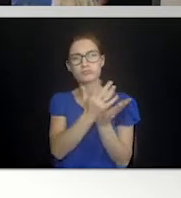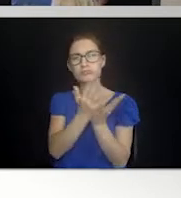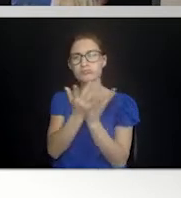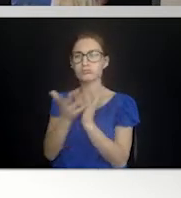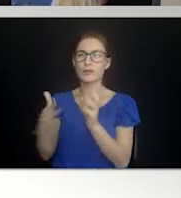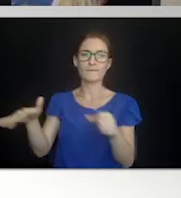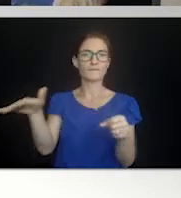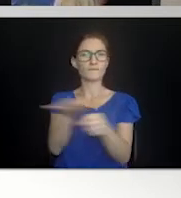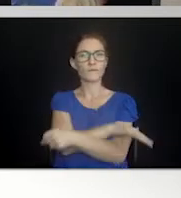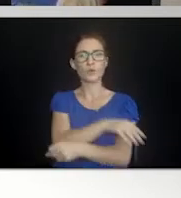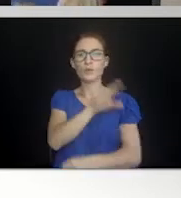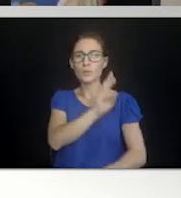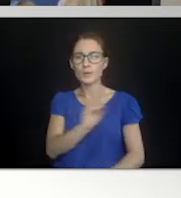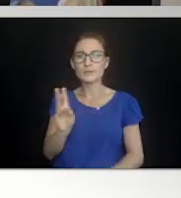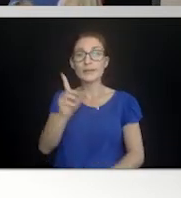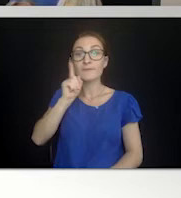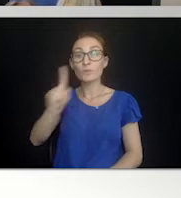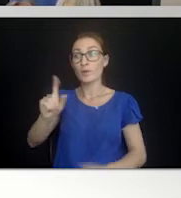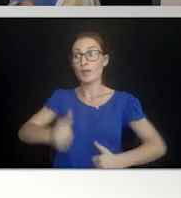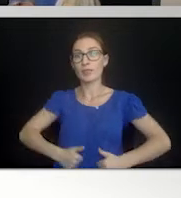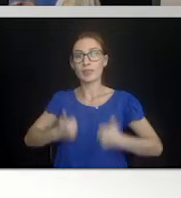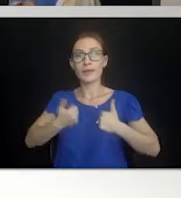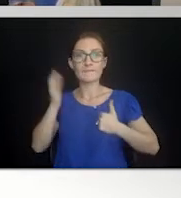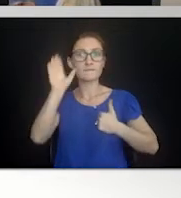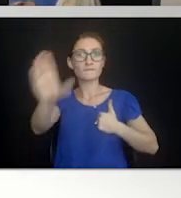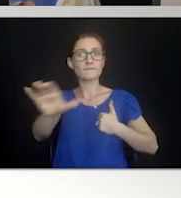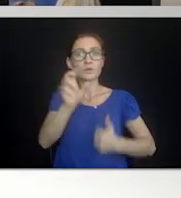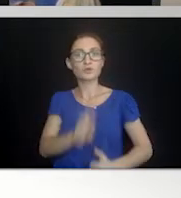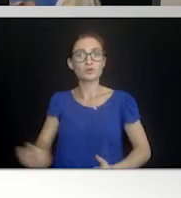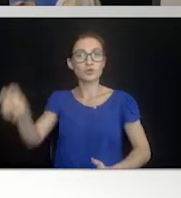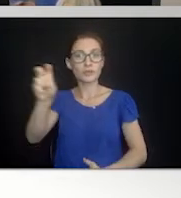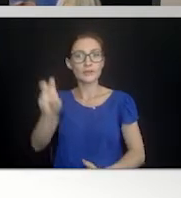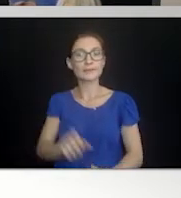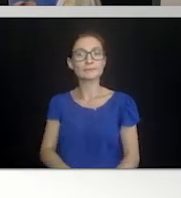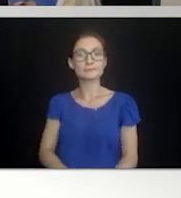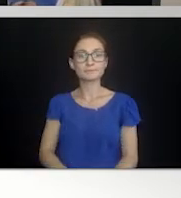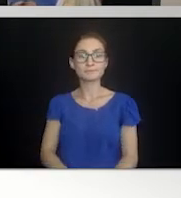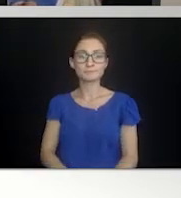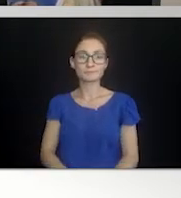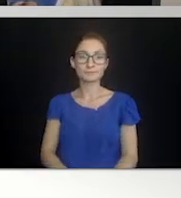robust platform that's built for a lifelong journey.